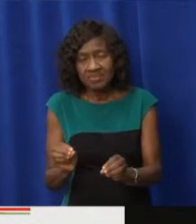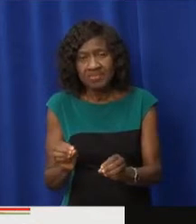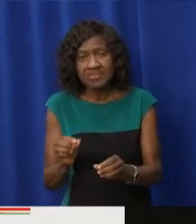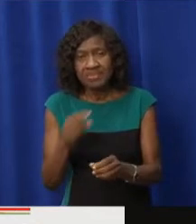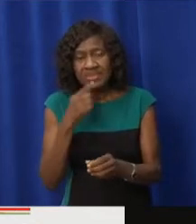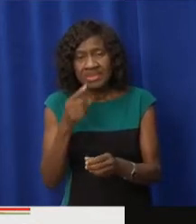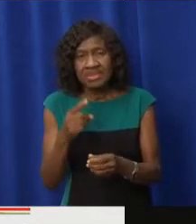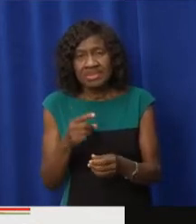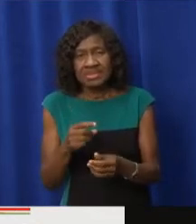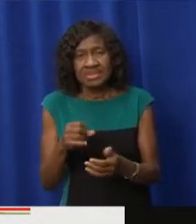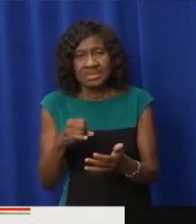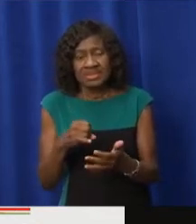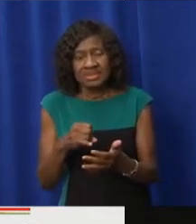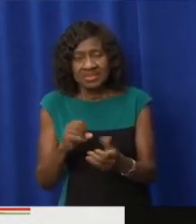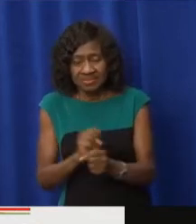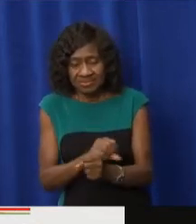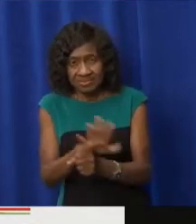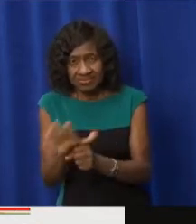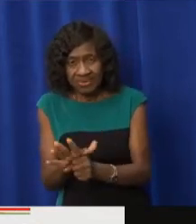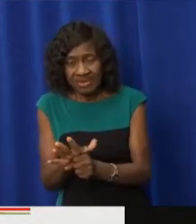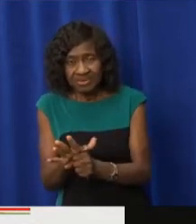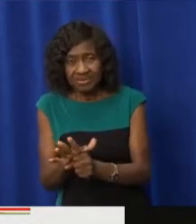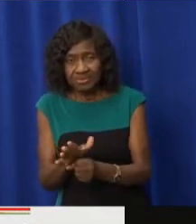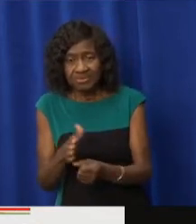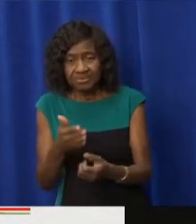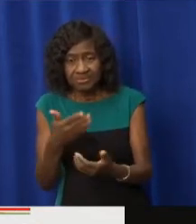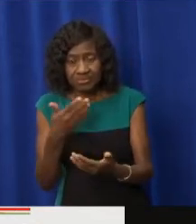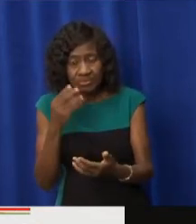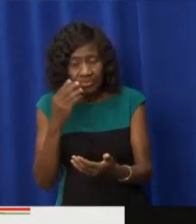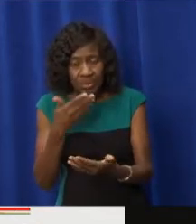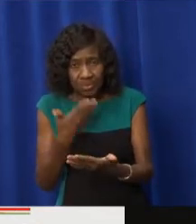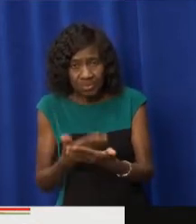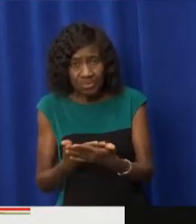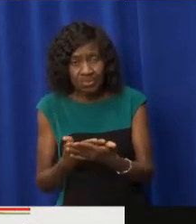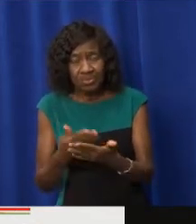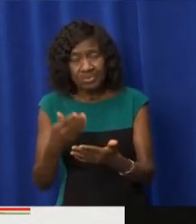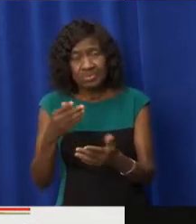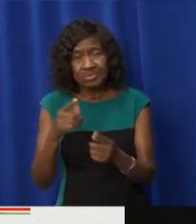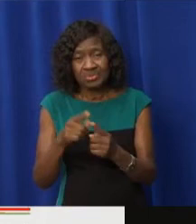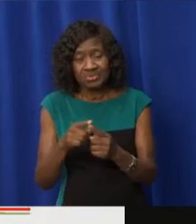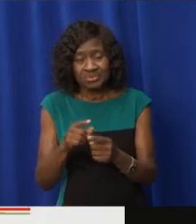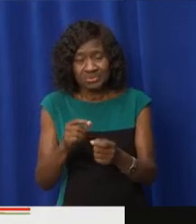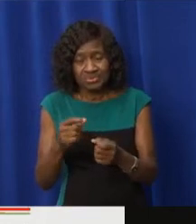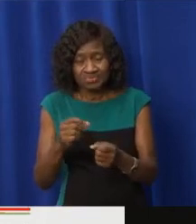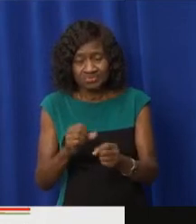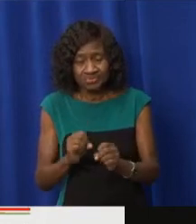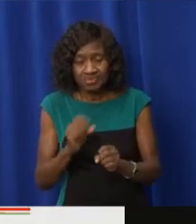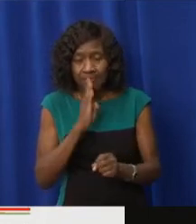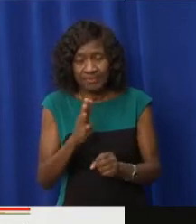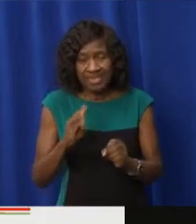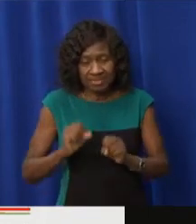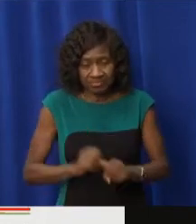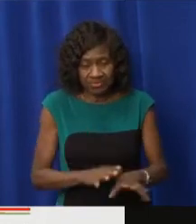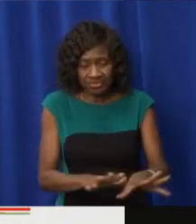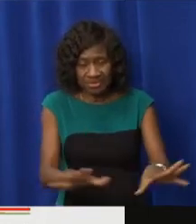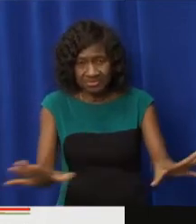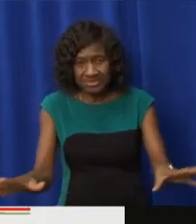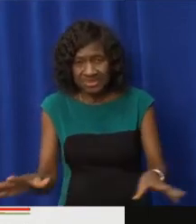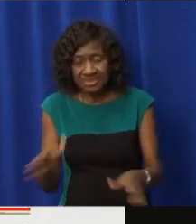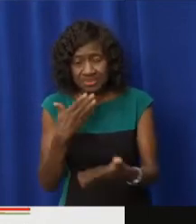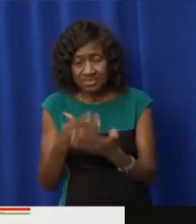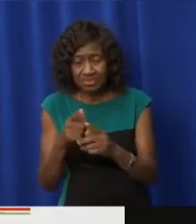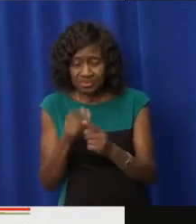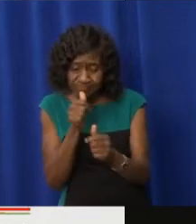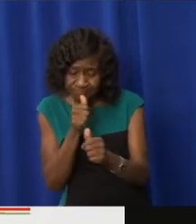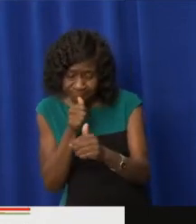successful virus. It's good at infecting people, it's good at being transmitted from person to person, and it's good at hiding away.